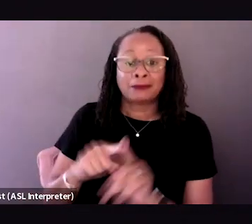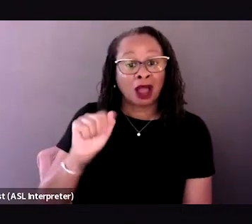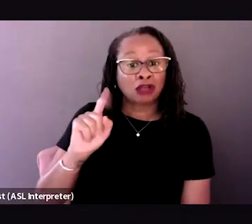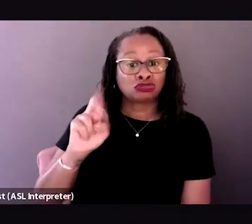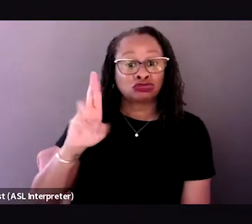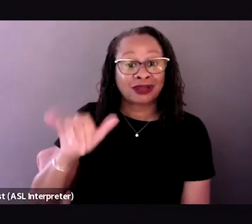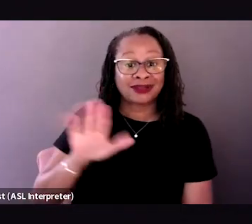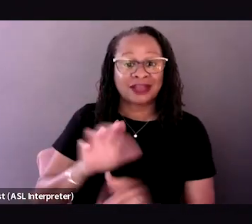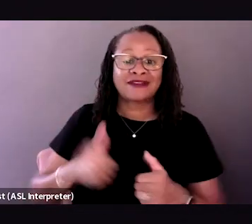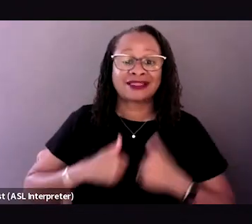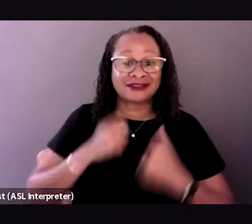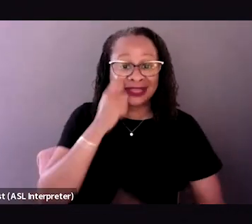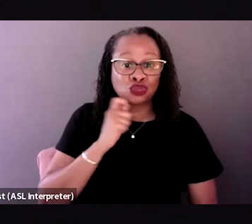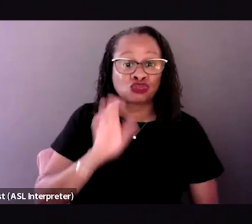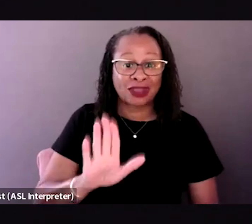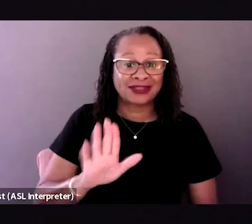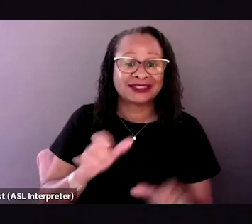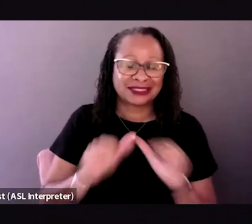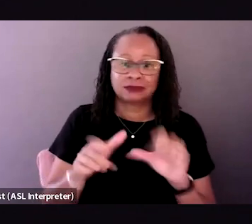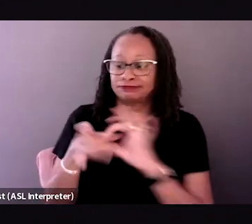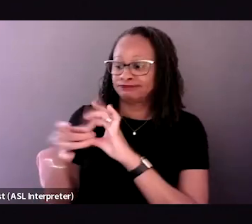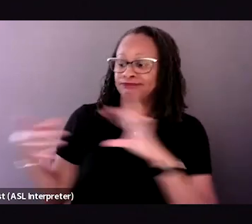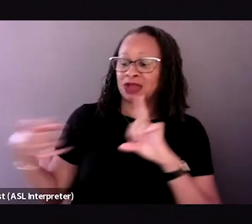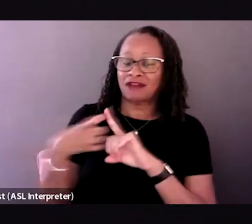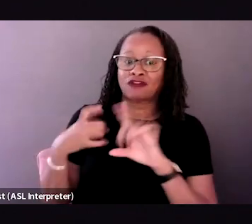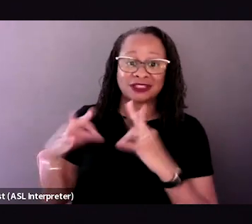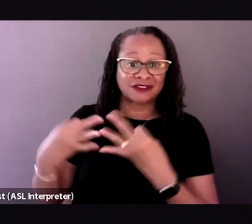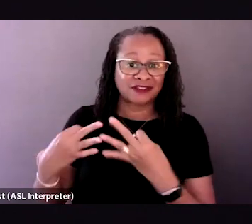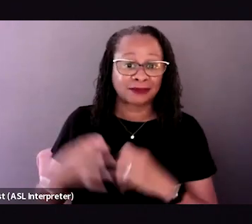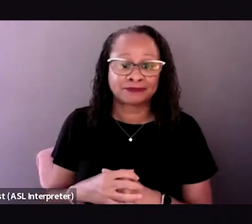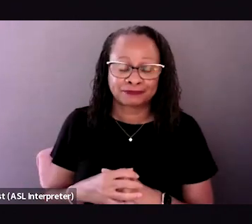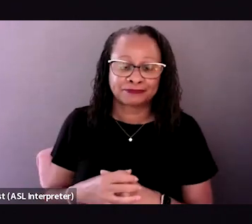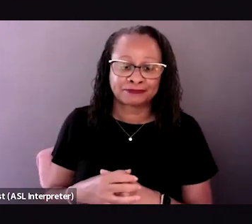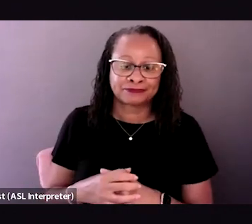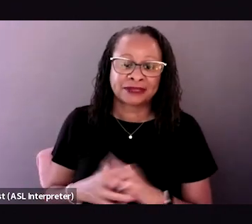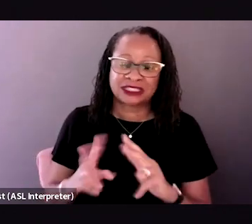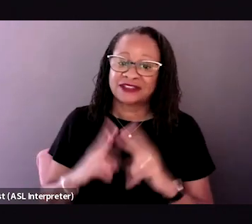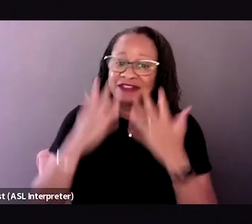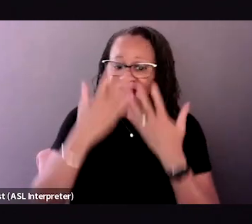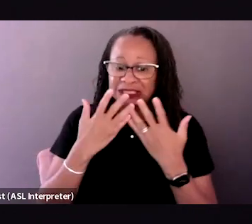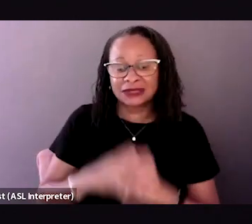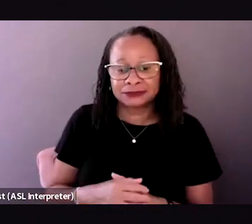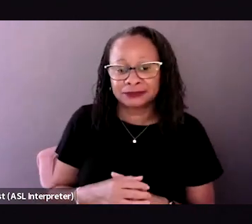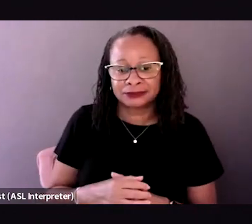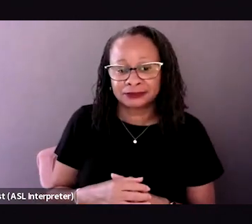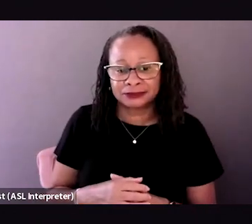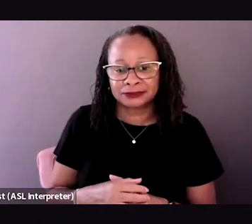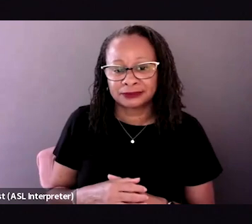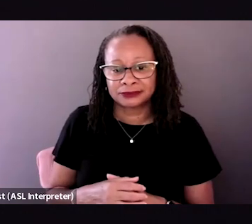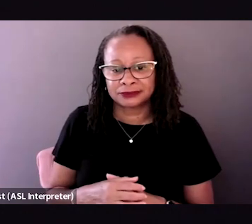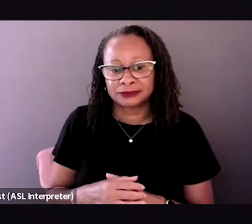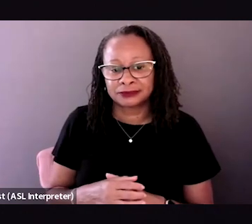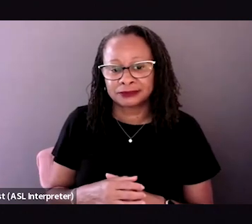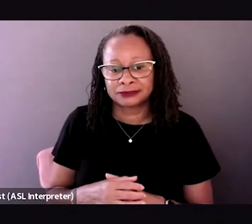Andrey is in Ukraine. He is still disconnected, and he is really sad because of this.